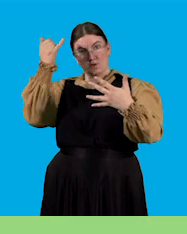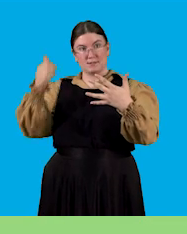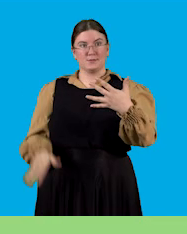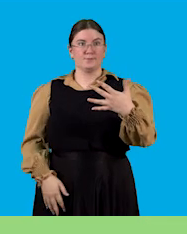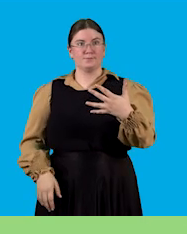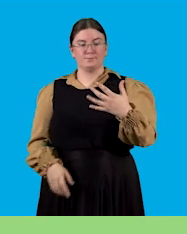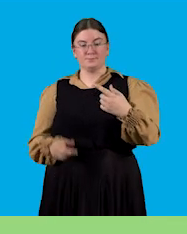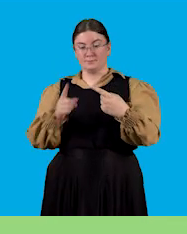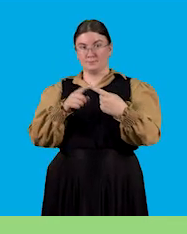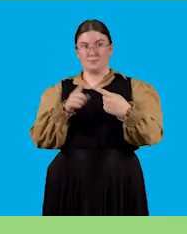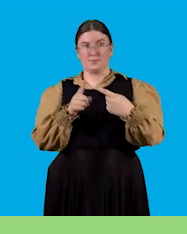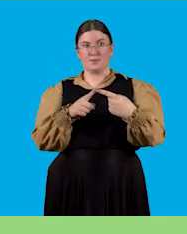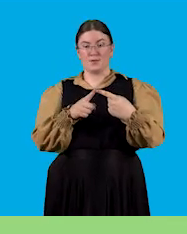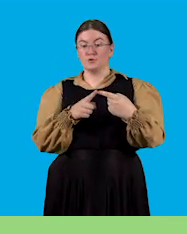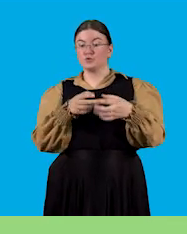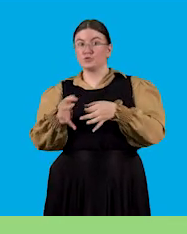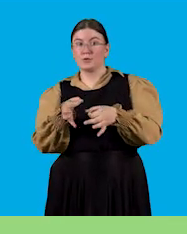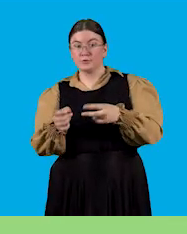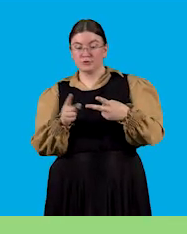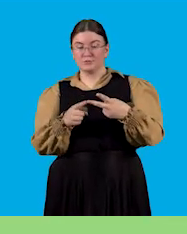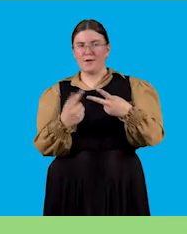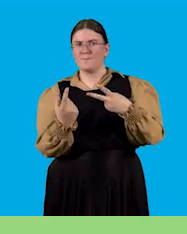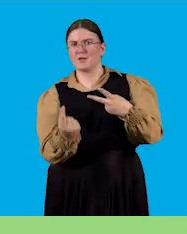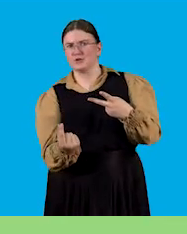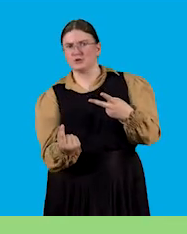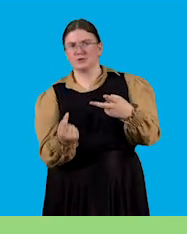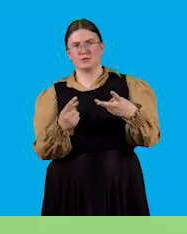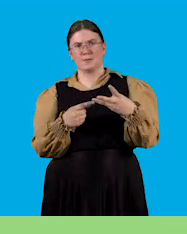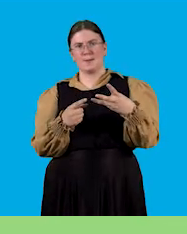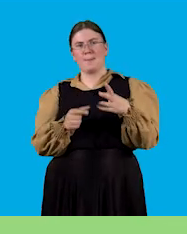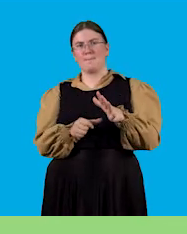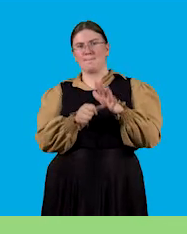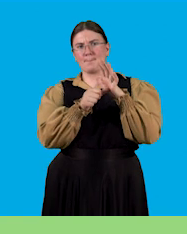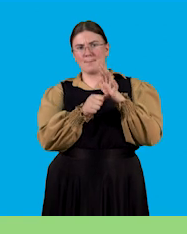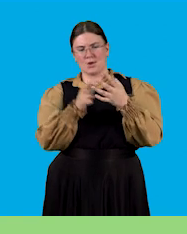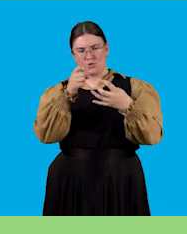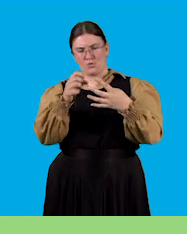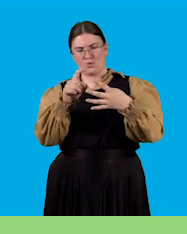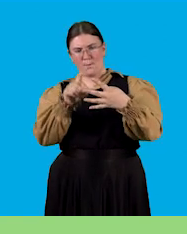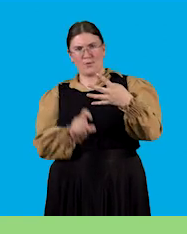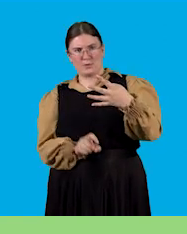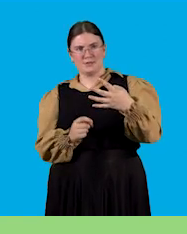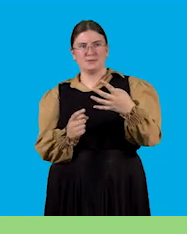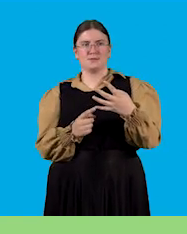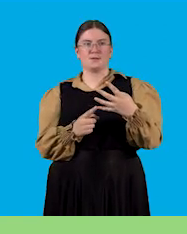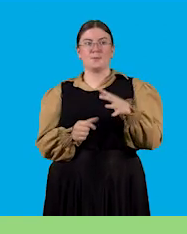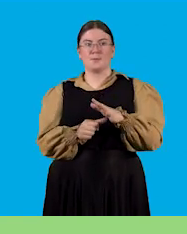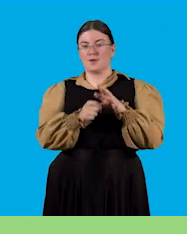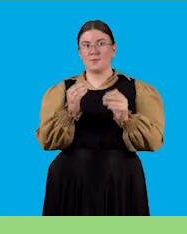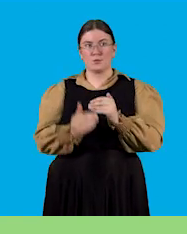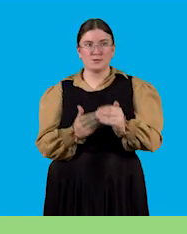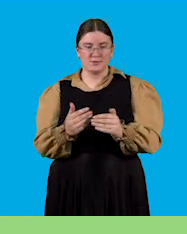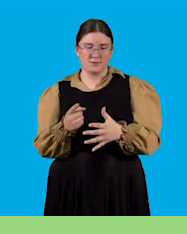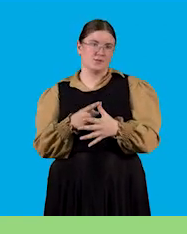namely description, the functions, the main components, main processes, and lastly,